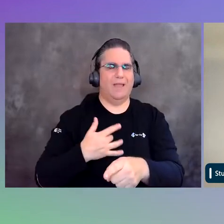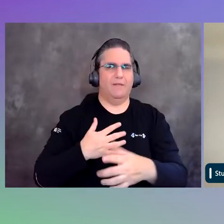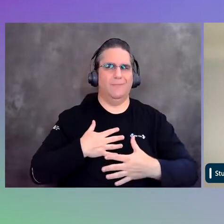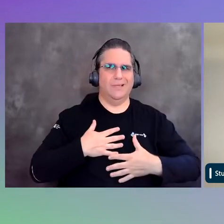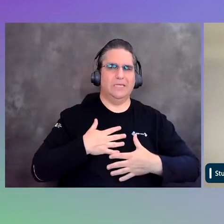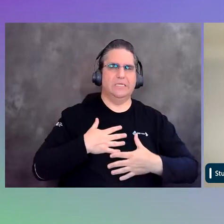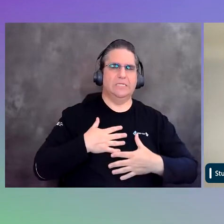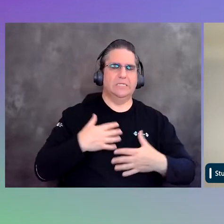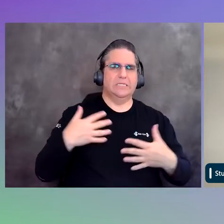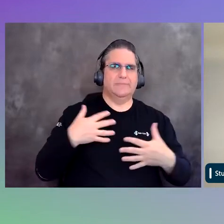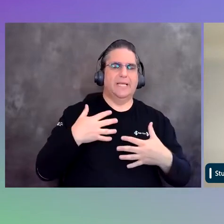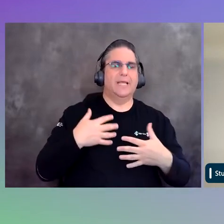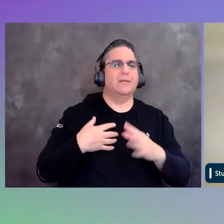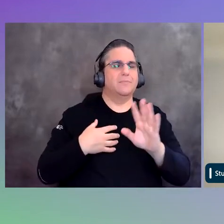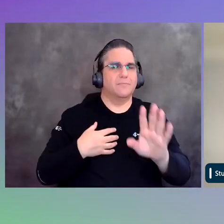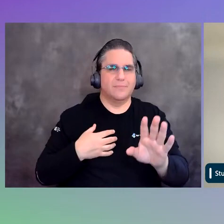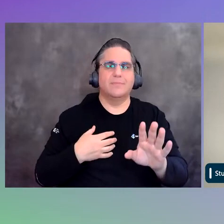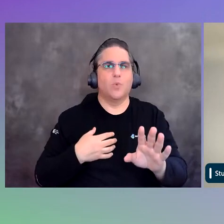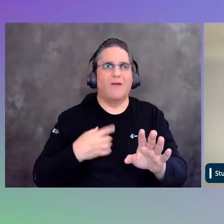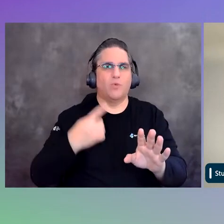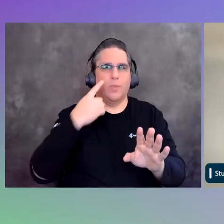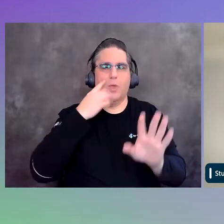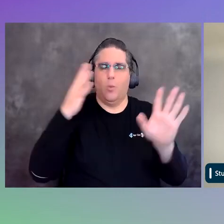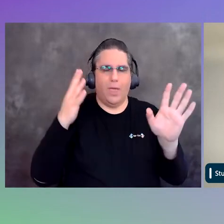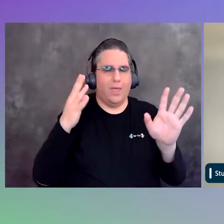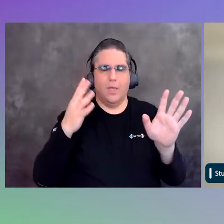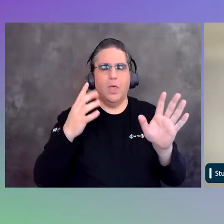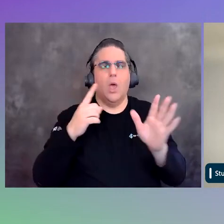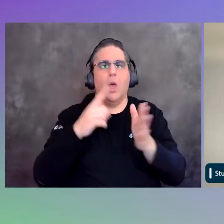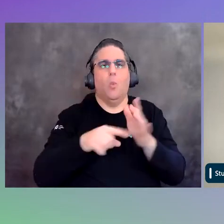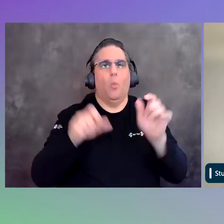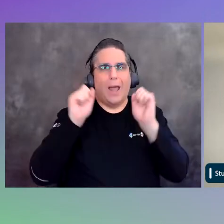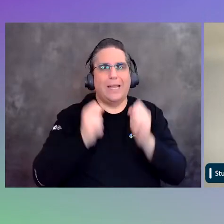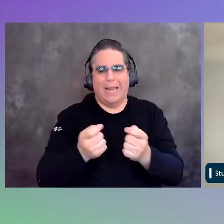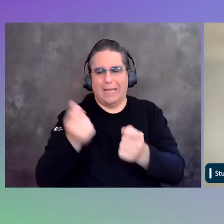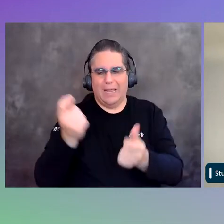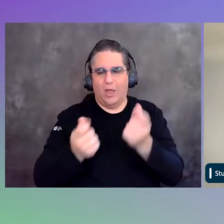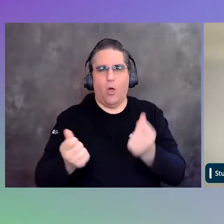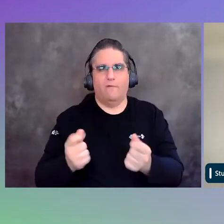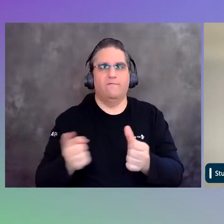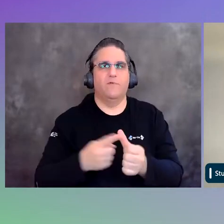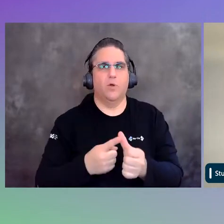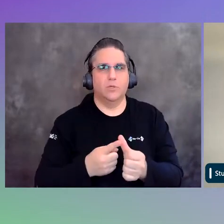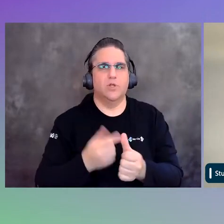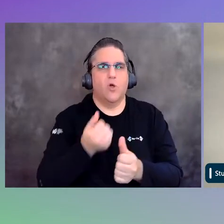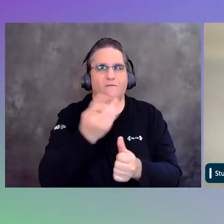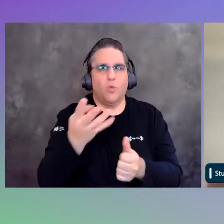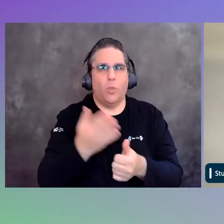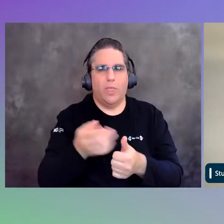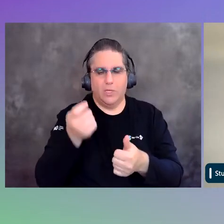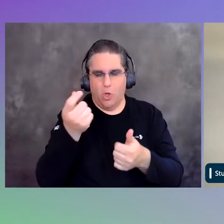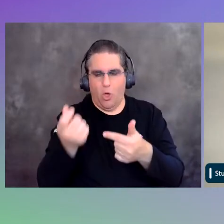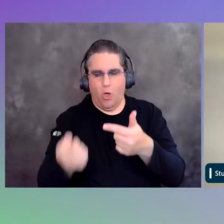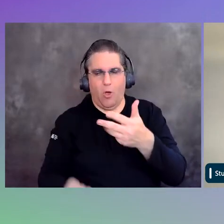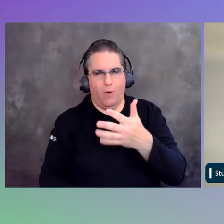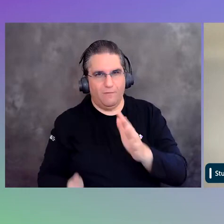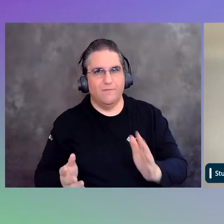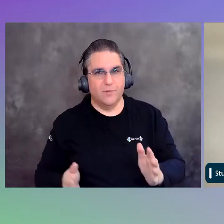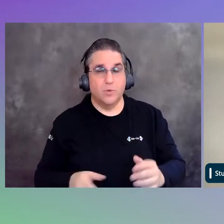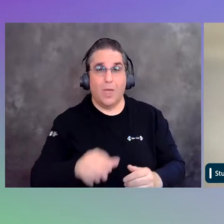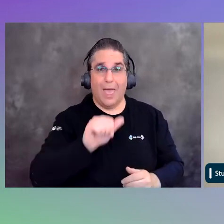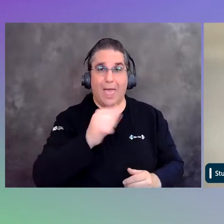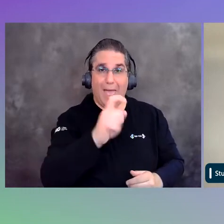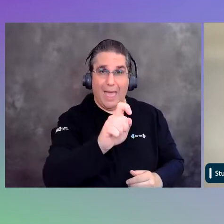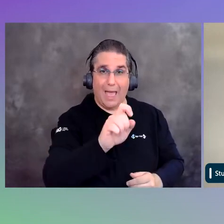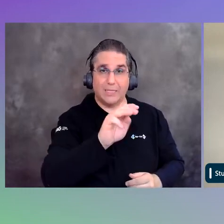looking at where can they start knocking some things down first. So, to reiterate there, just Axe Monitor and Axe Dev Tools to kind of look